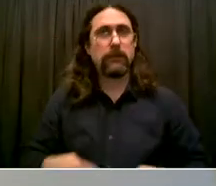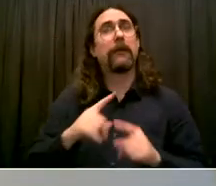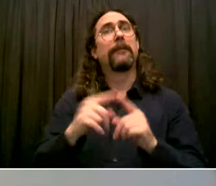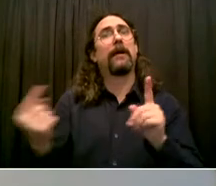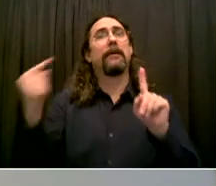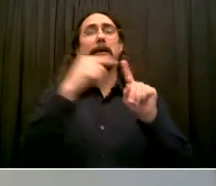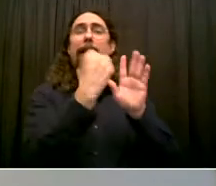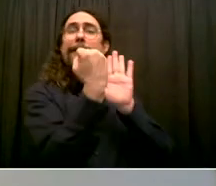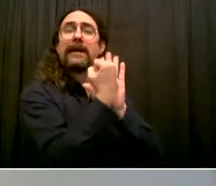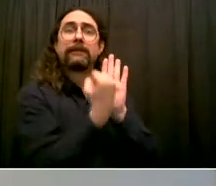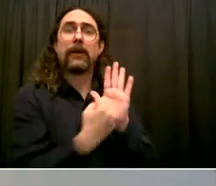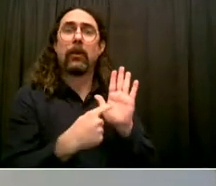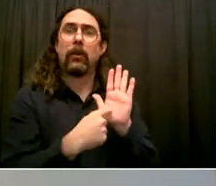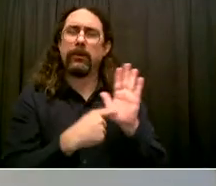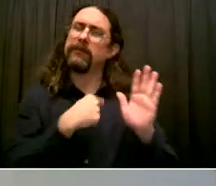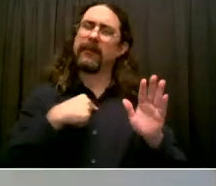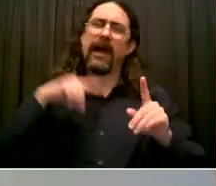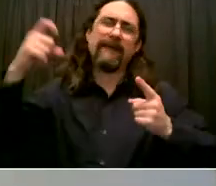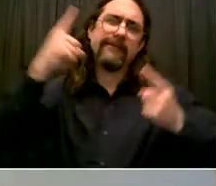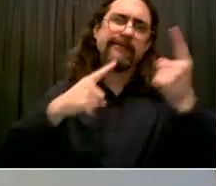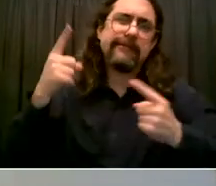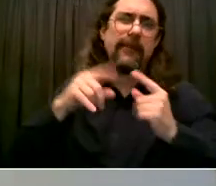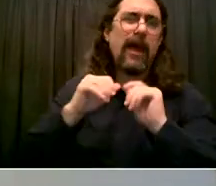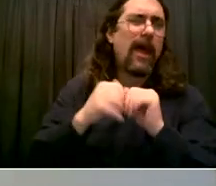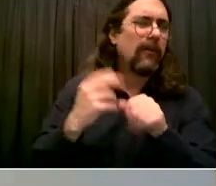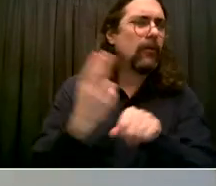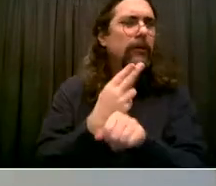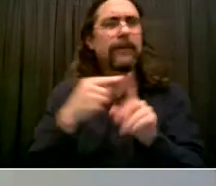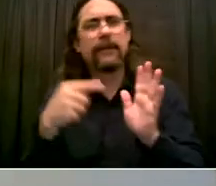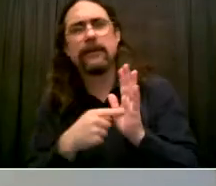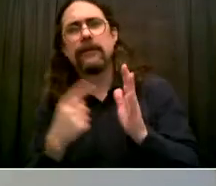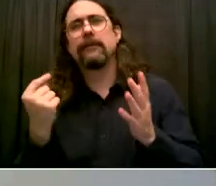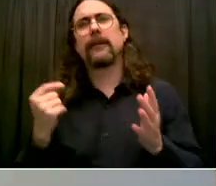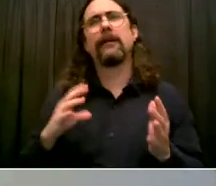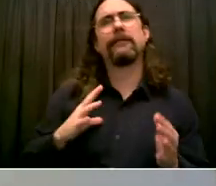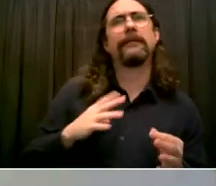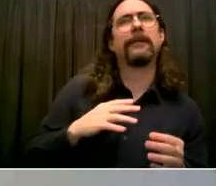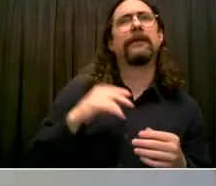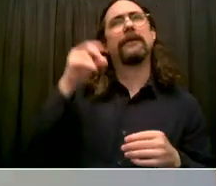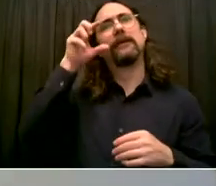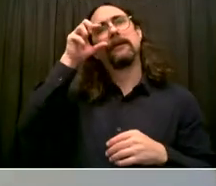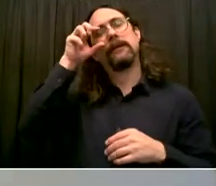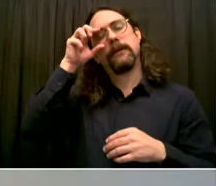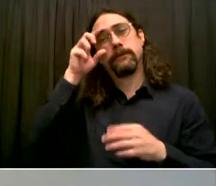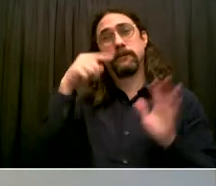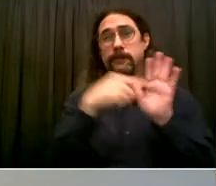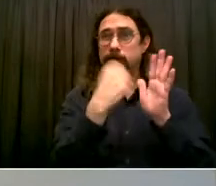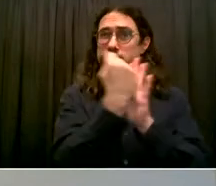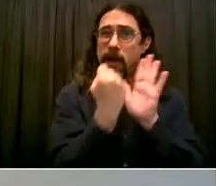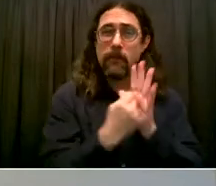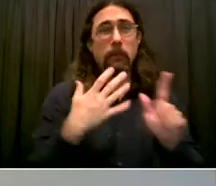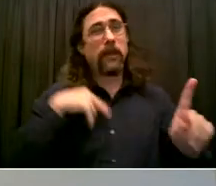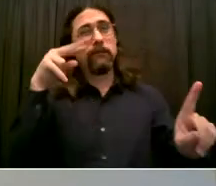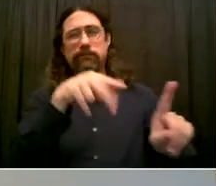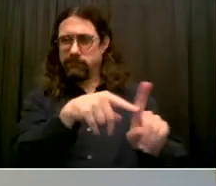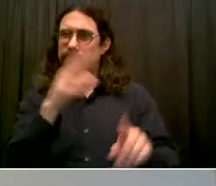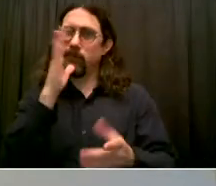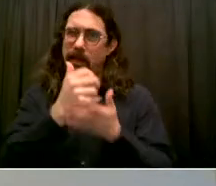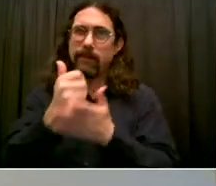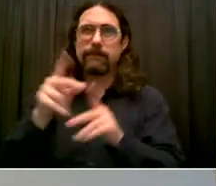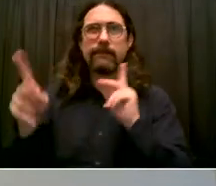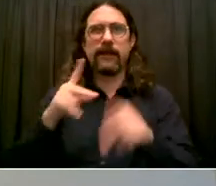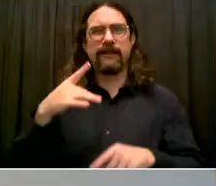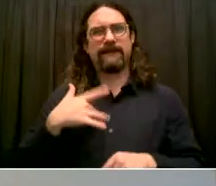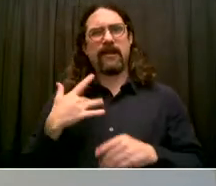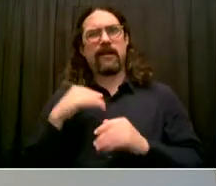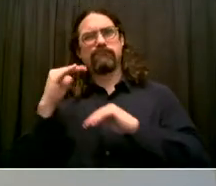have been telling them for over a year are very high risk, that there is actually a way to do those activities that ensures that they are actually more likely